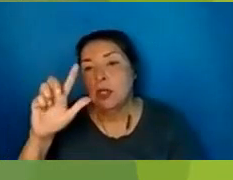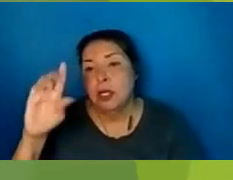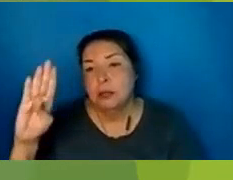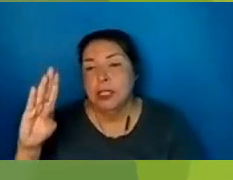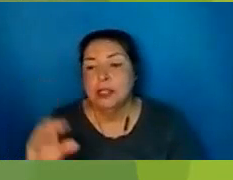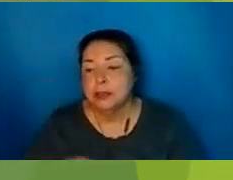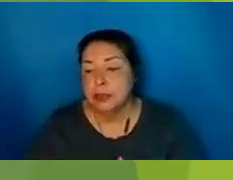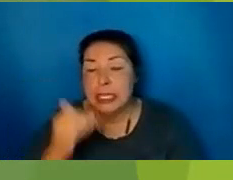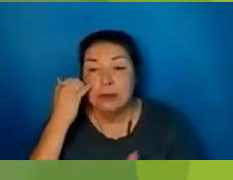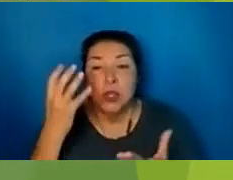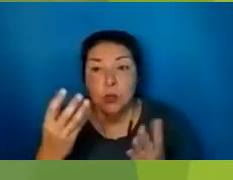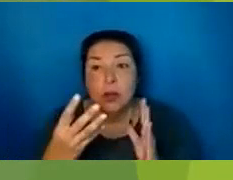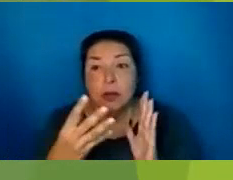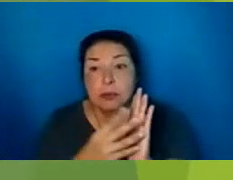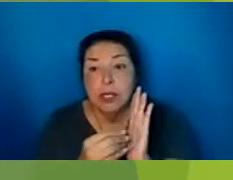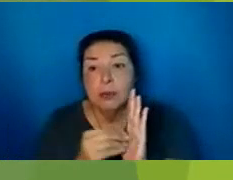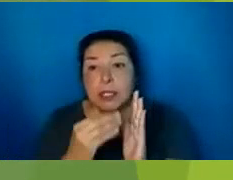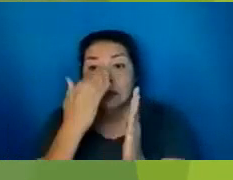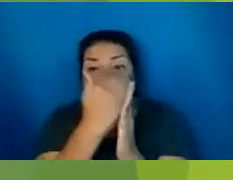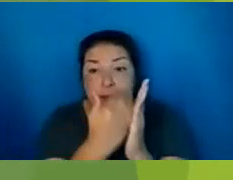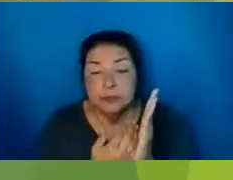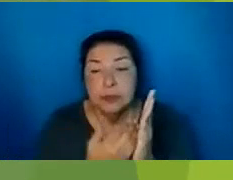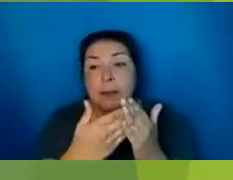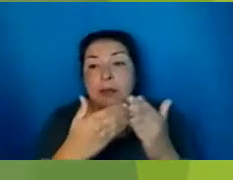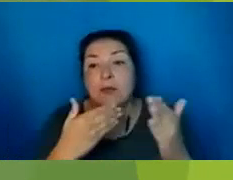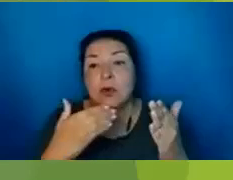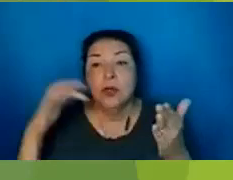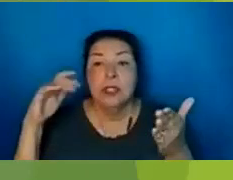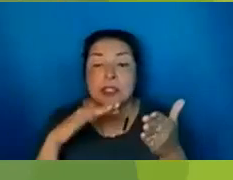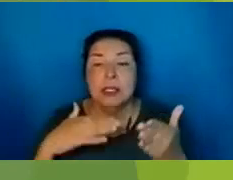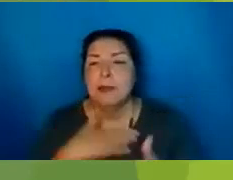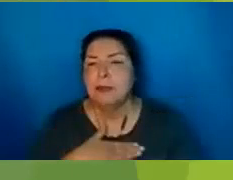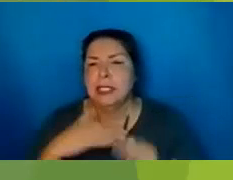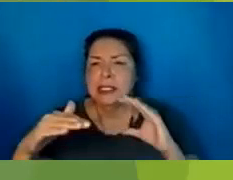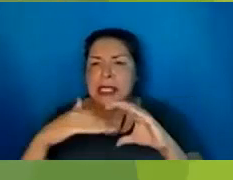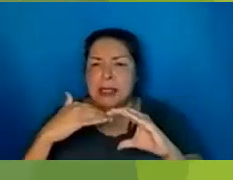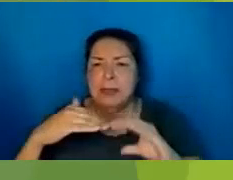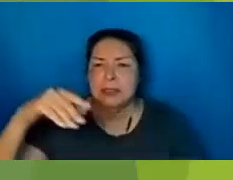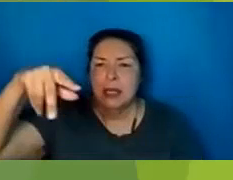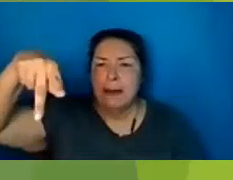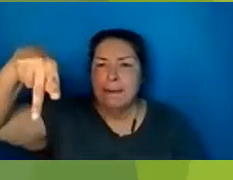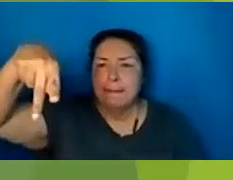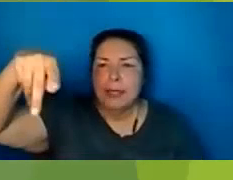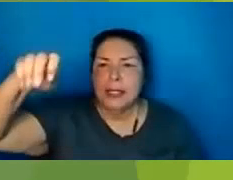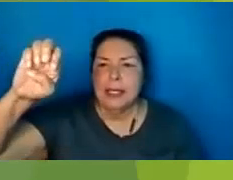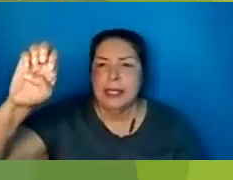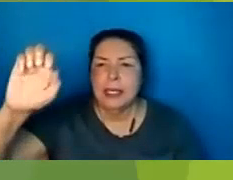of the outline prior to our study, please contact us by email at